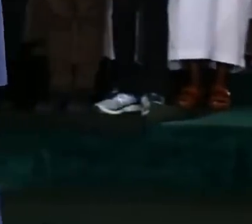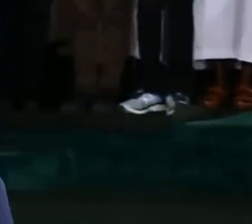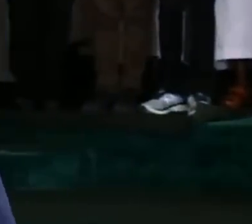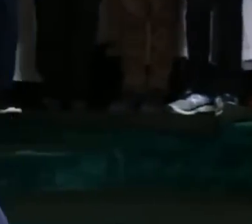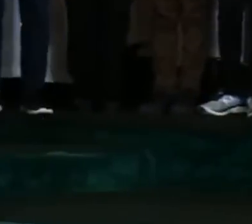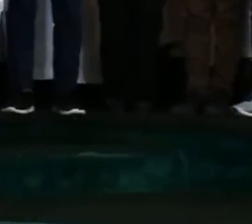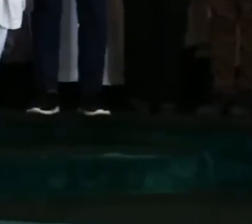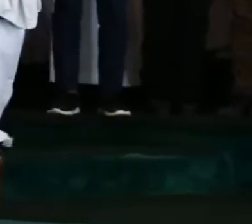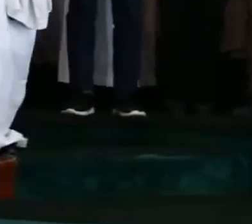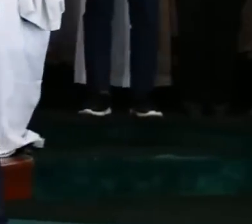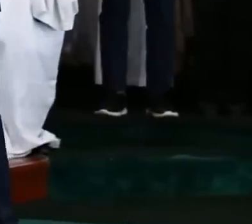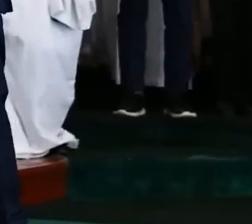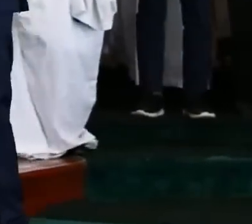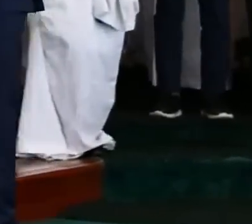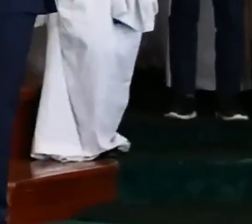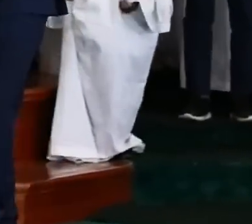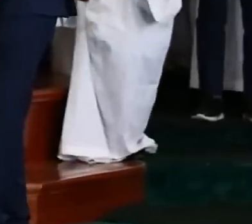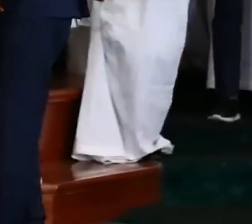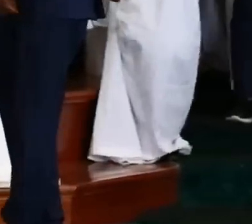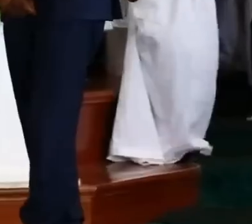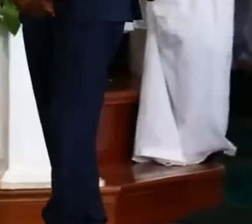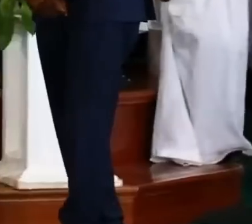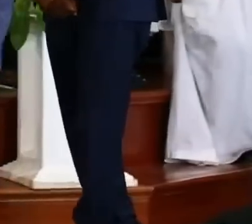young. Take in the sight.